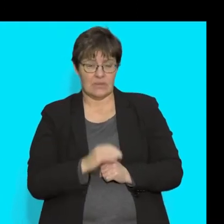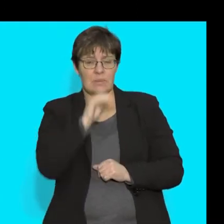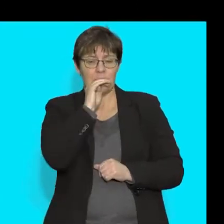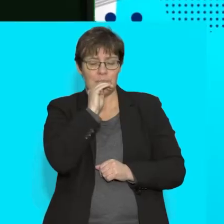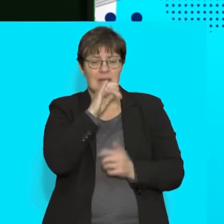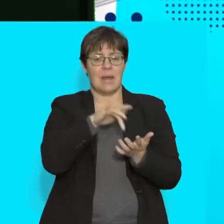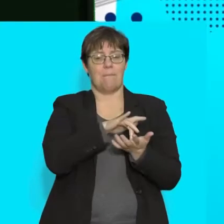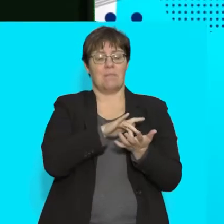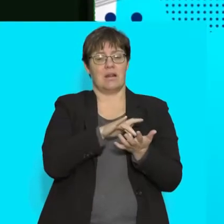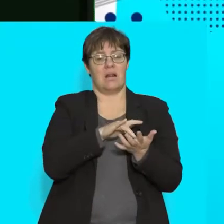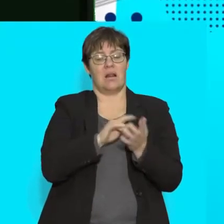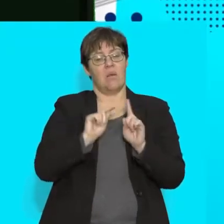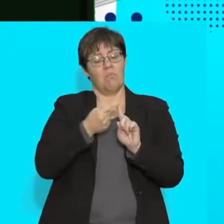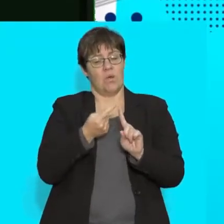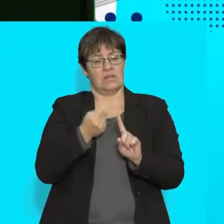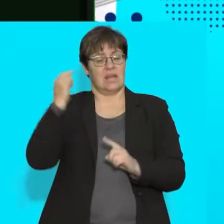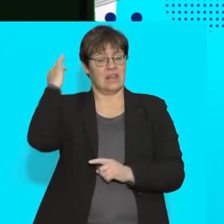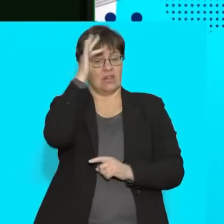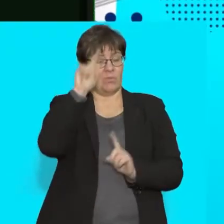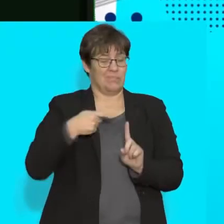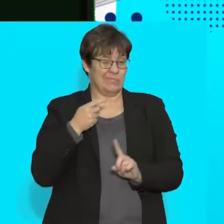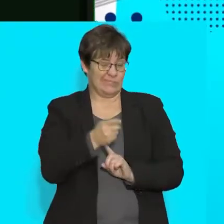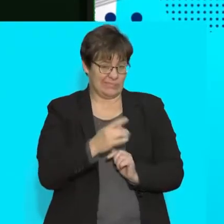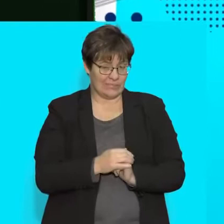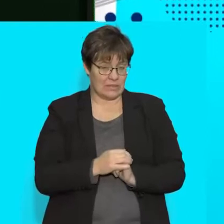what the midpoint theorem is all